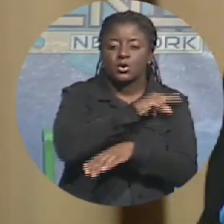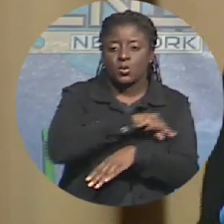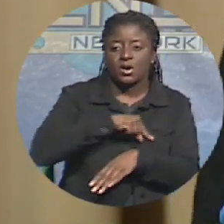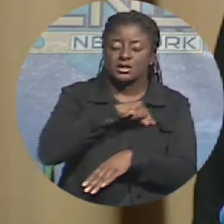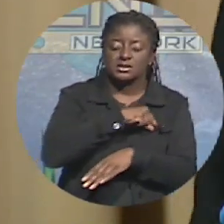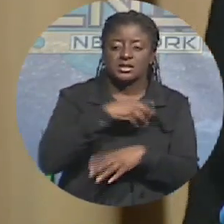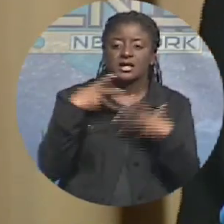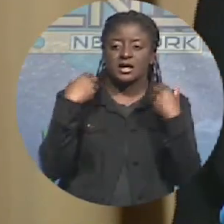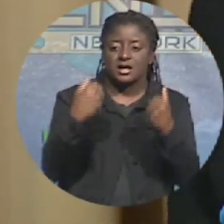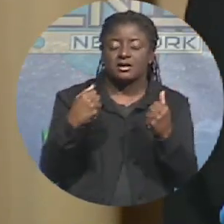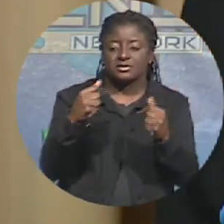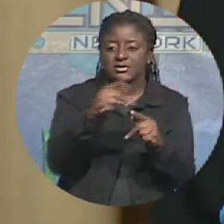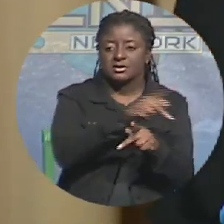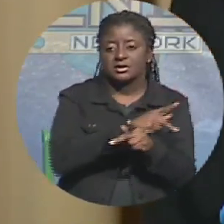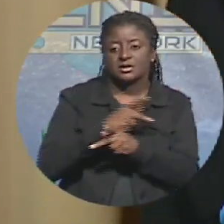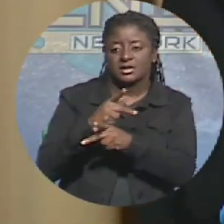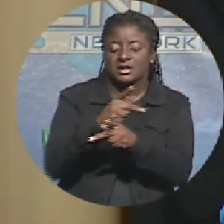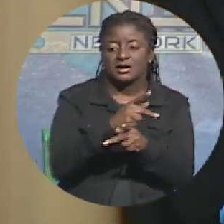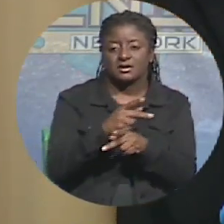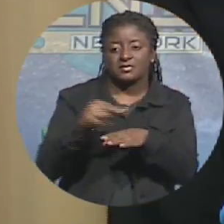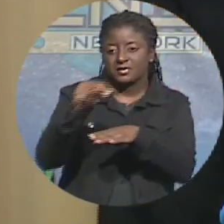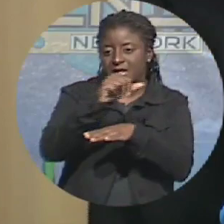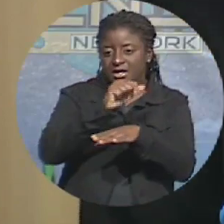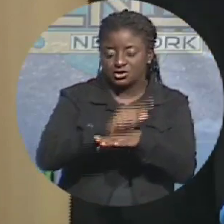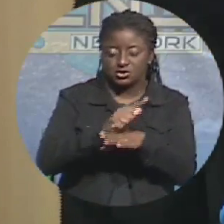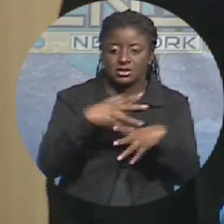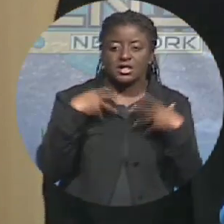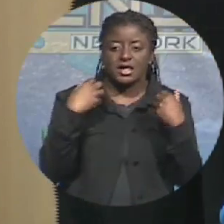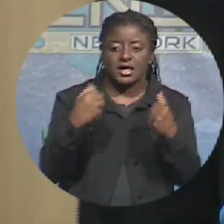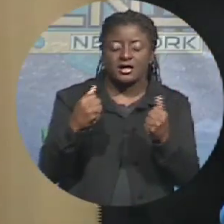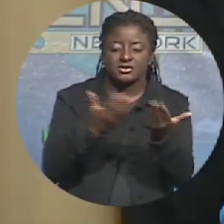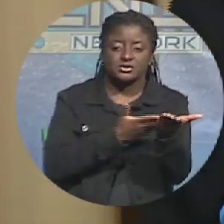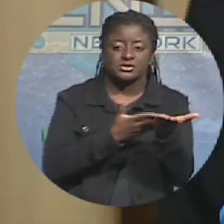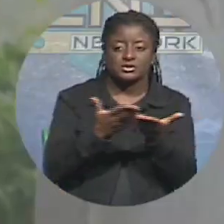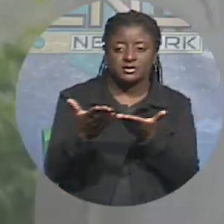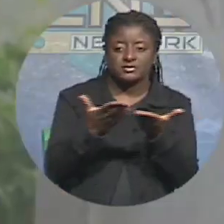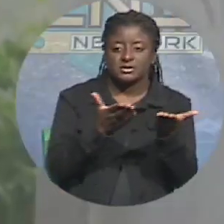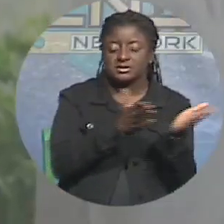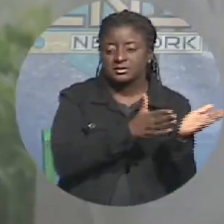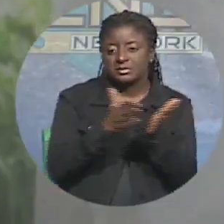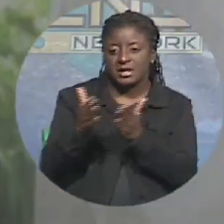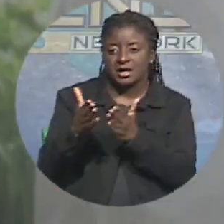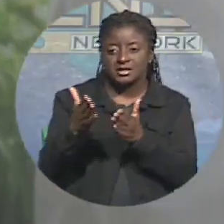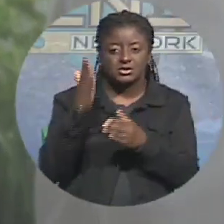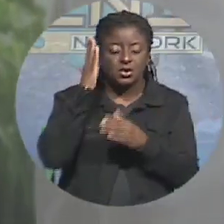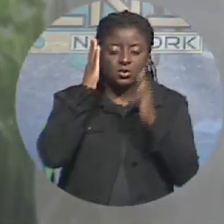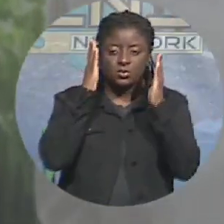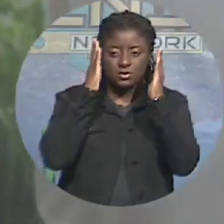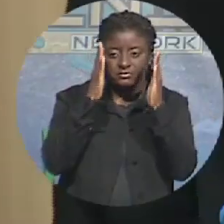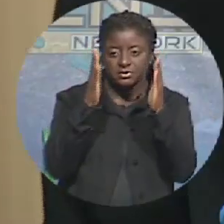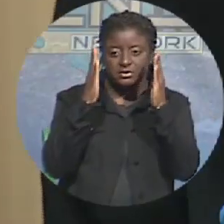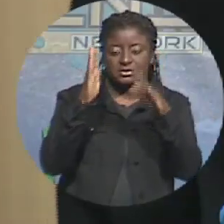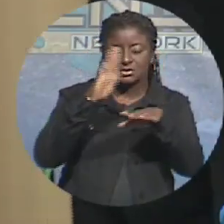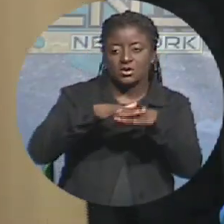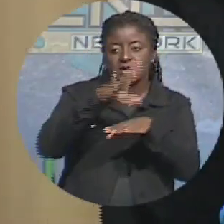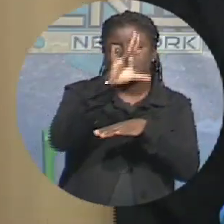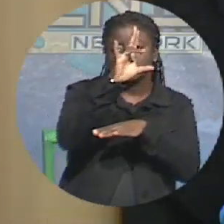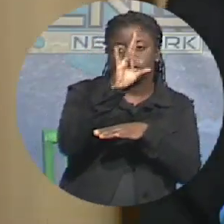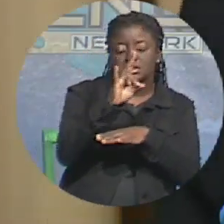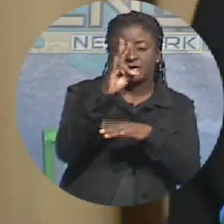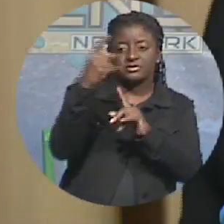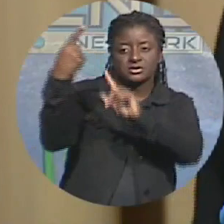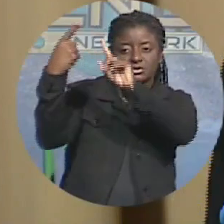The National Health Services Strategic Plan will address the 7 goals